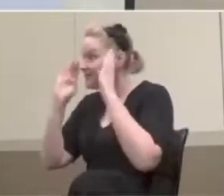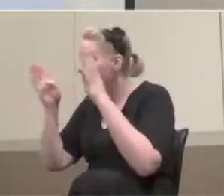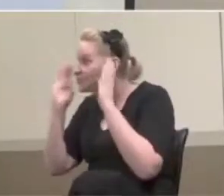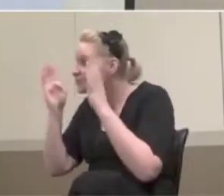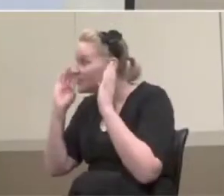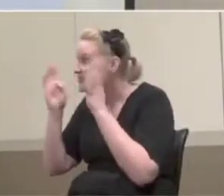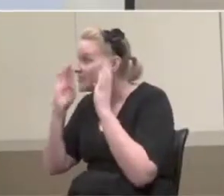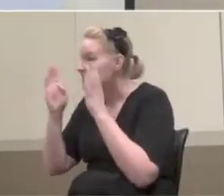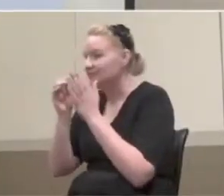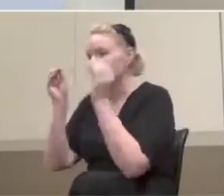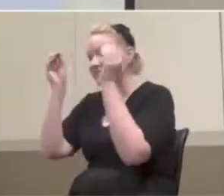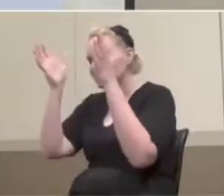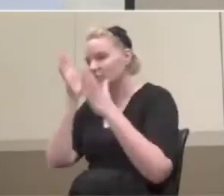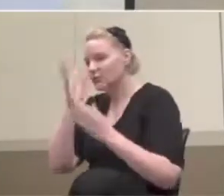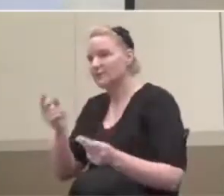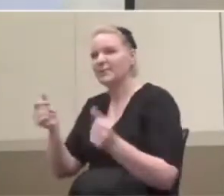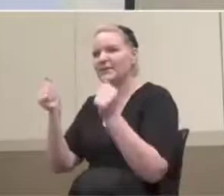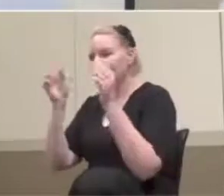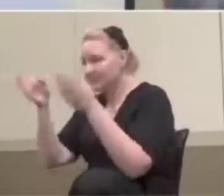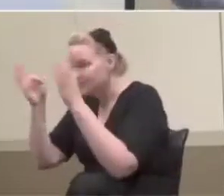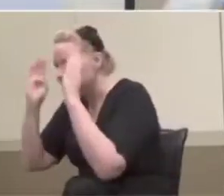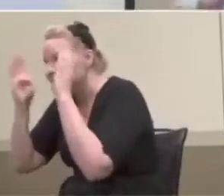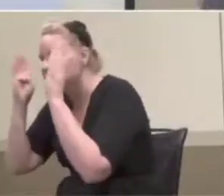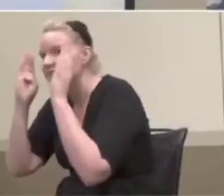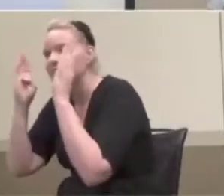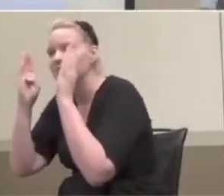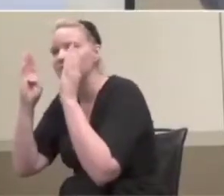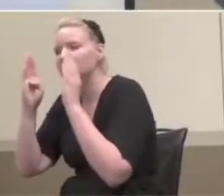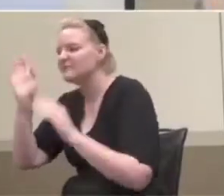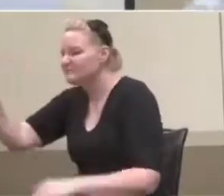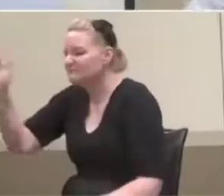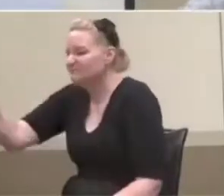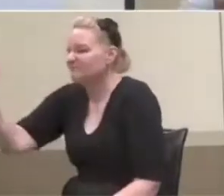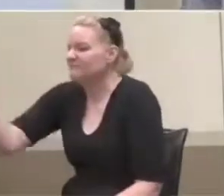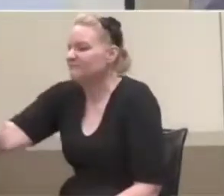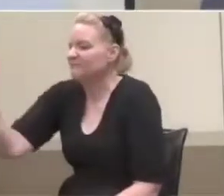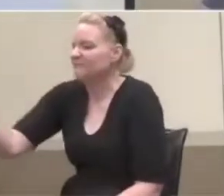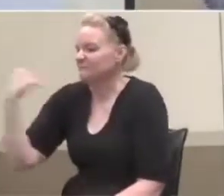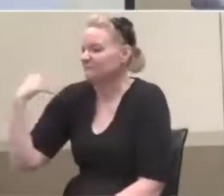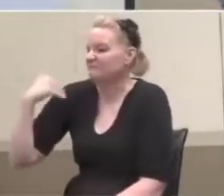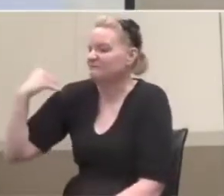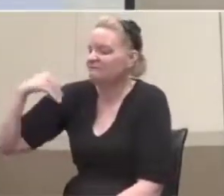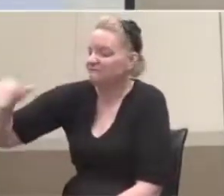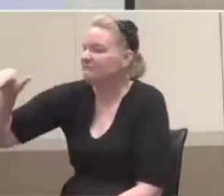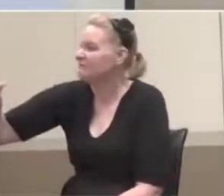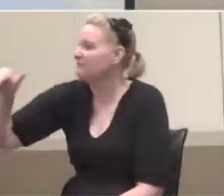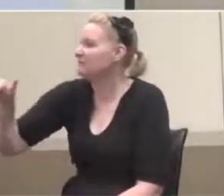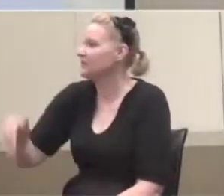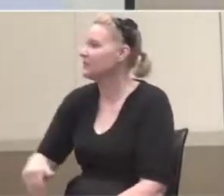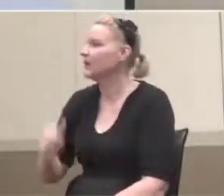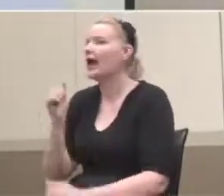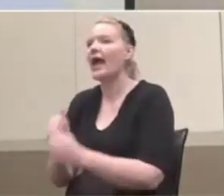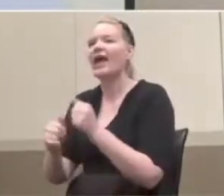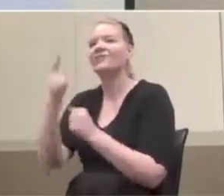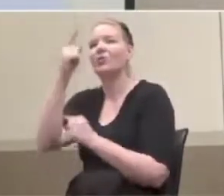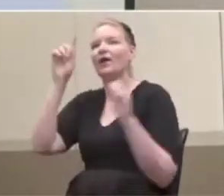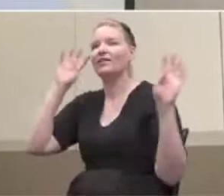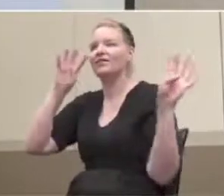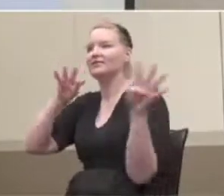the teacher's immediate attention. Open it, tap on the shoulder, open it, and suddenly the whole classroom is focused in on that one